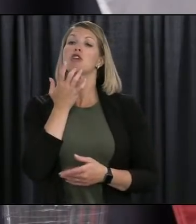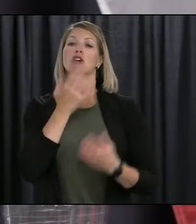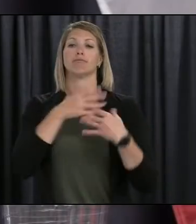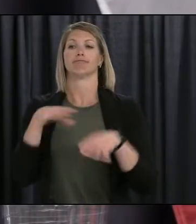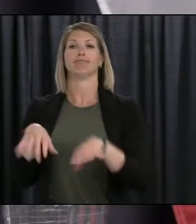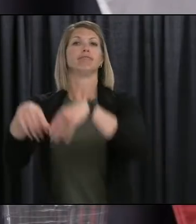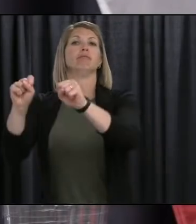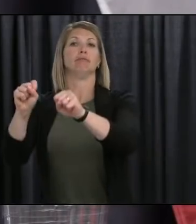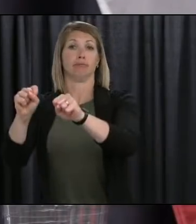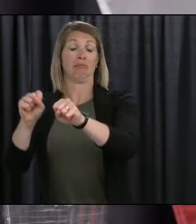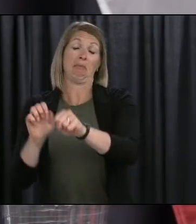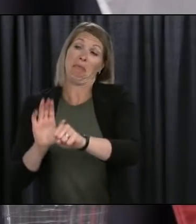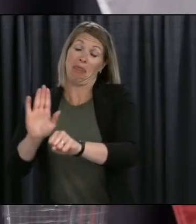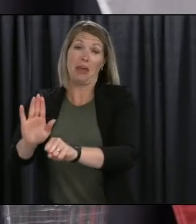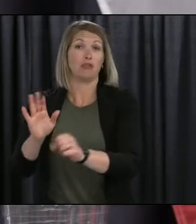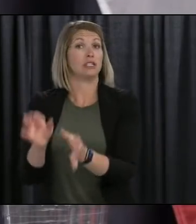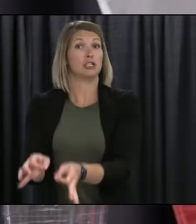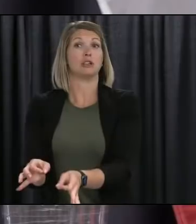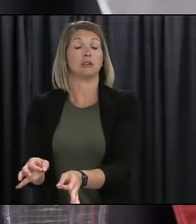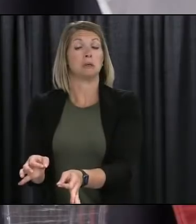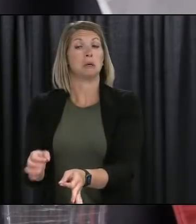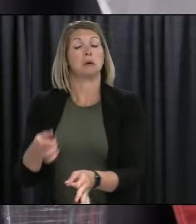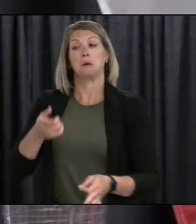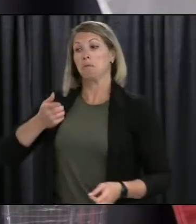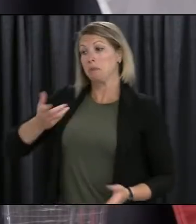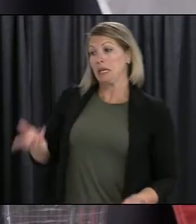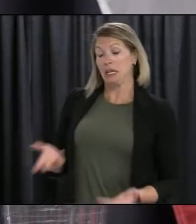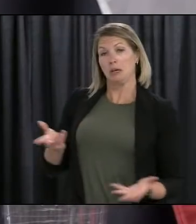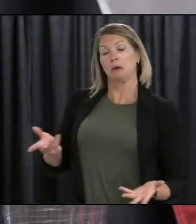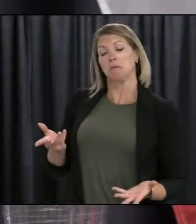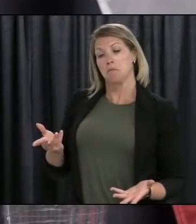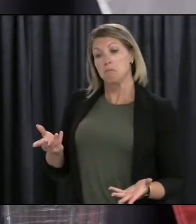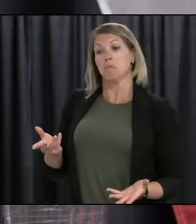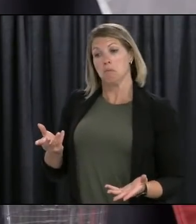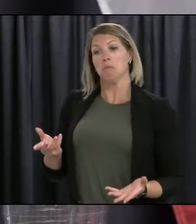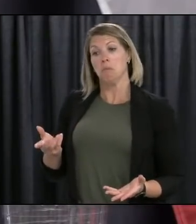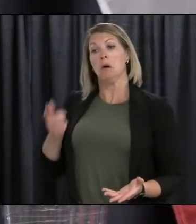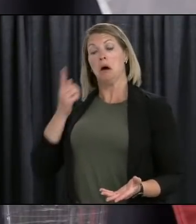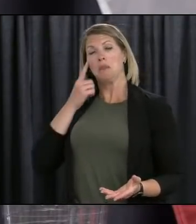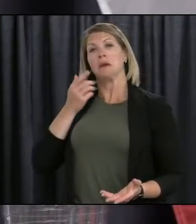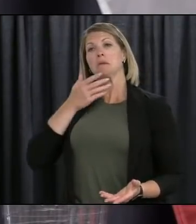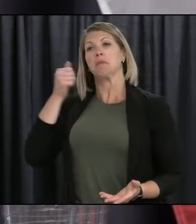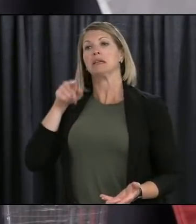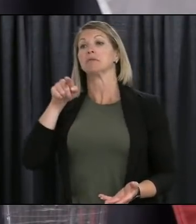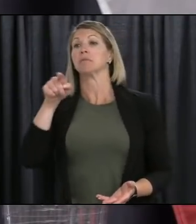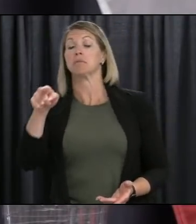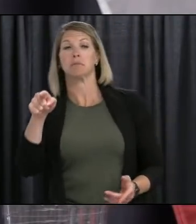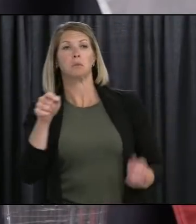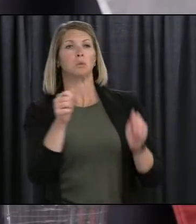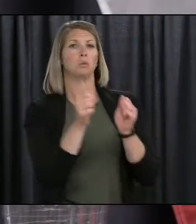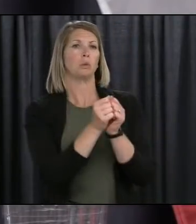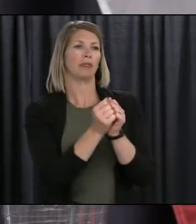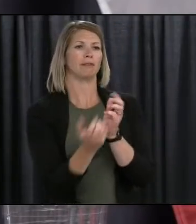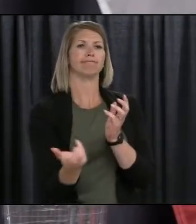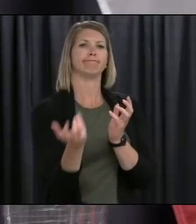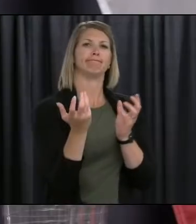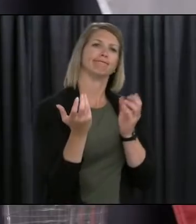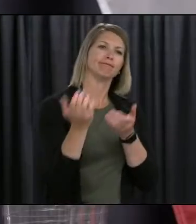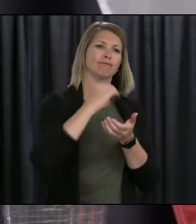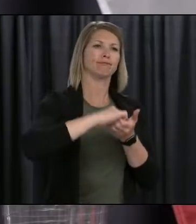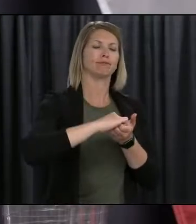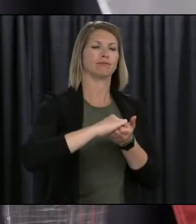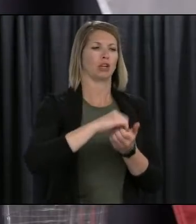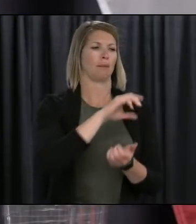the route that we felt across government would work with that industry. It's industry specific.